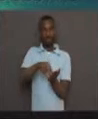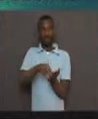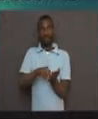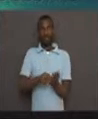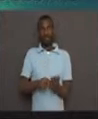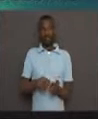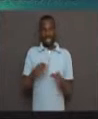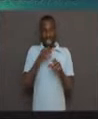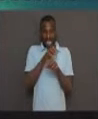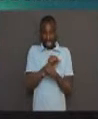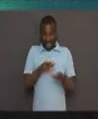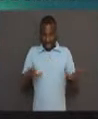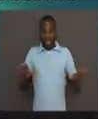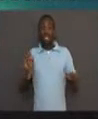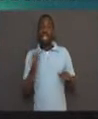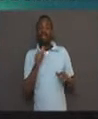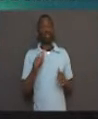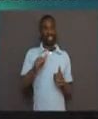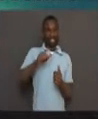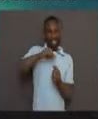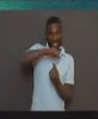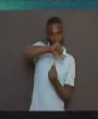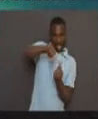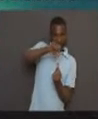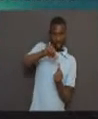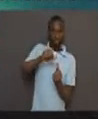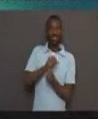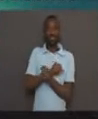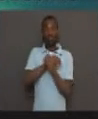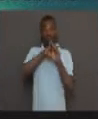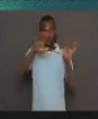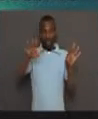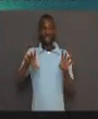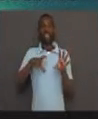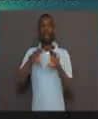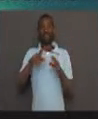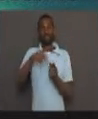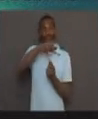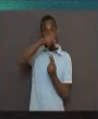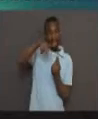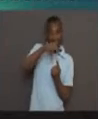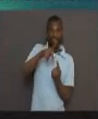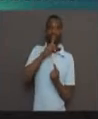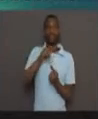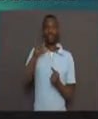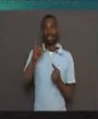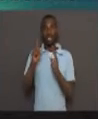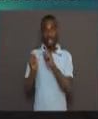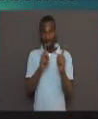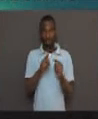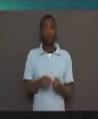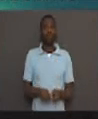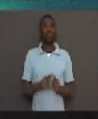an unstable atom emits particles in order to reach a